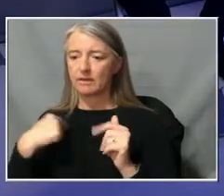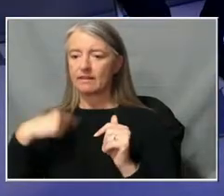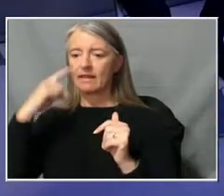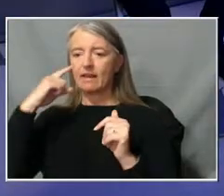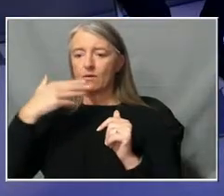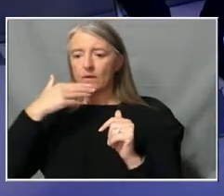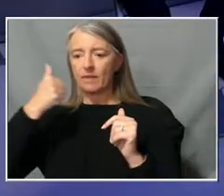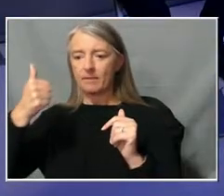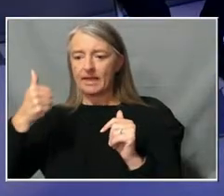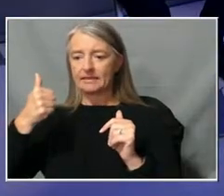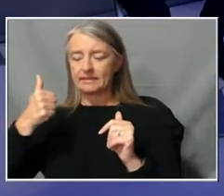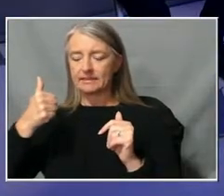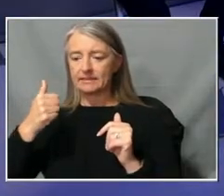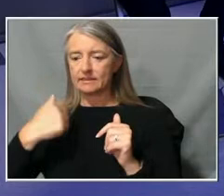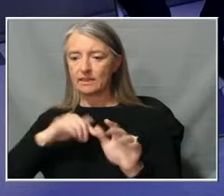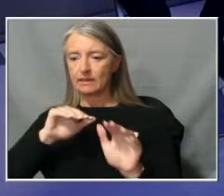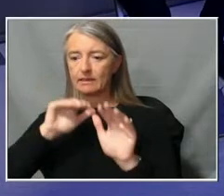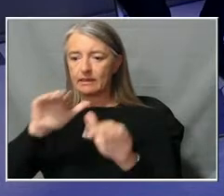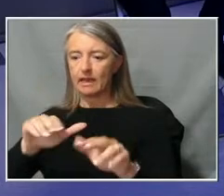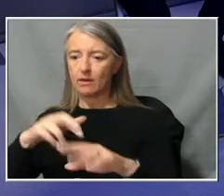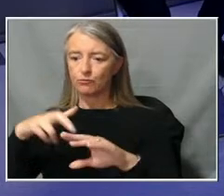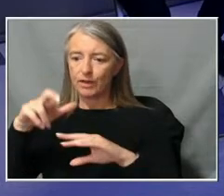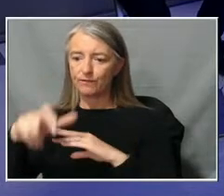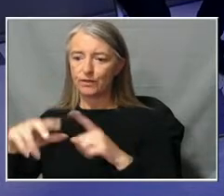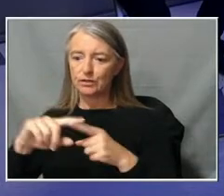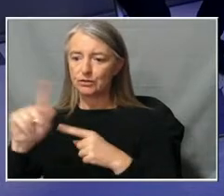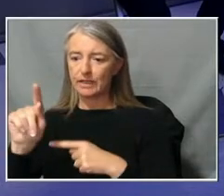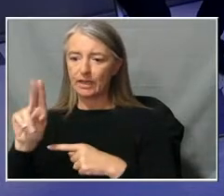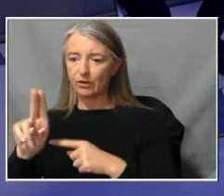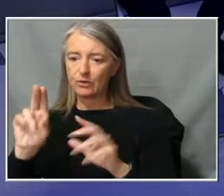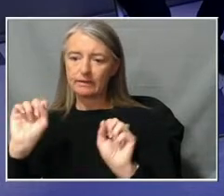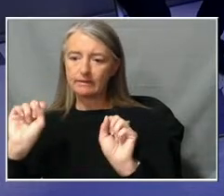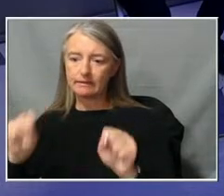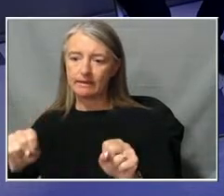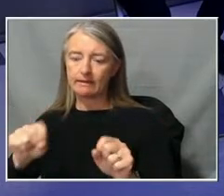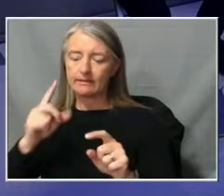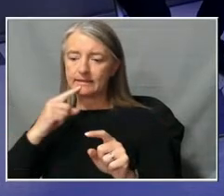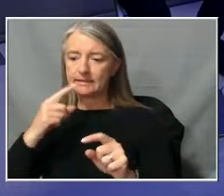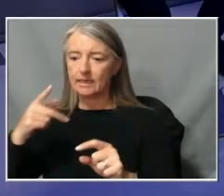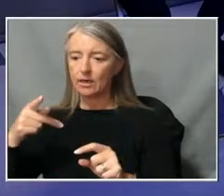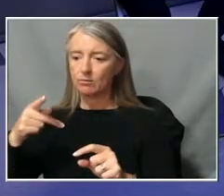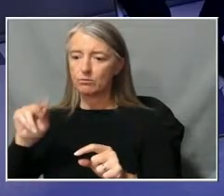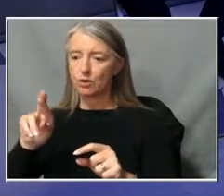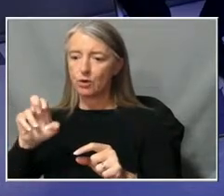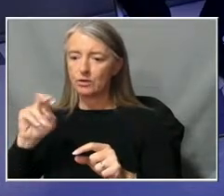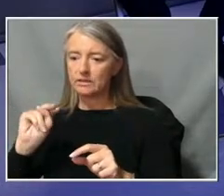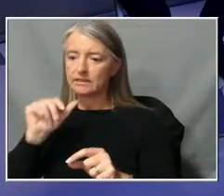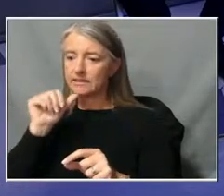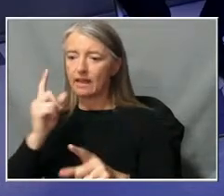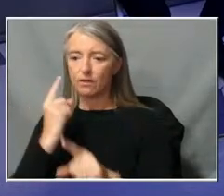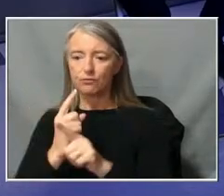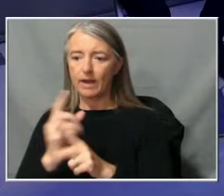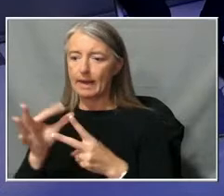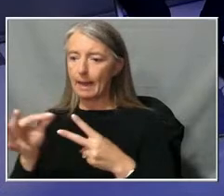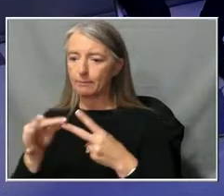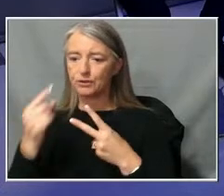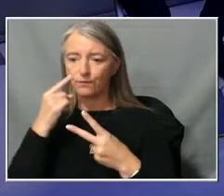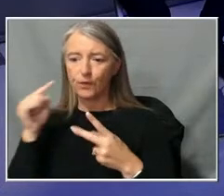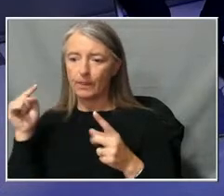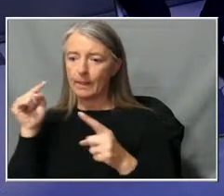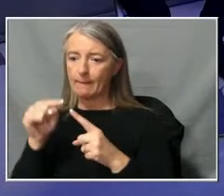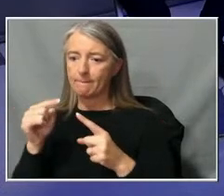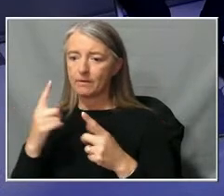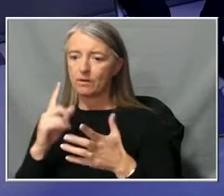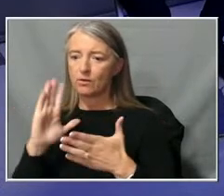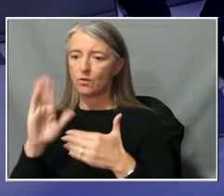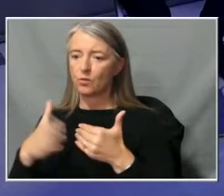of the best. So they can come here, be referred here, and then let's say proton is not the right option for them. What would be